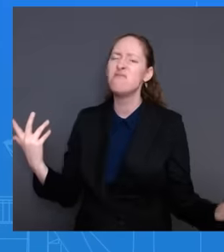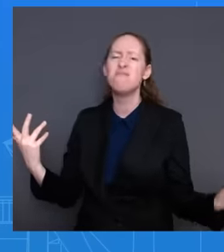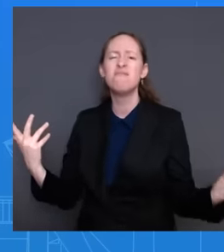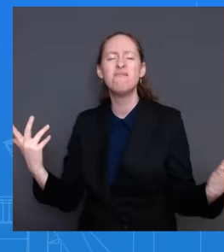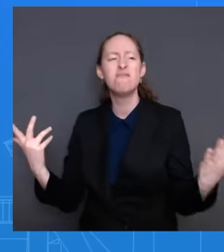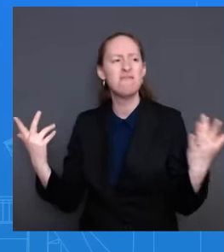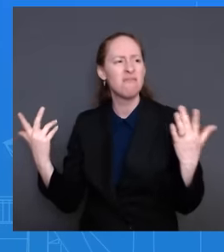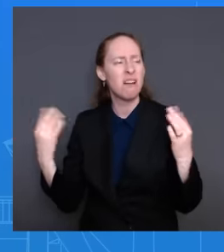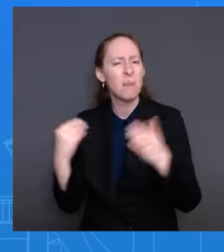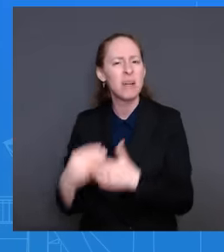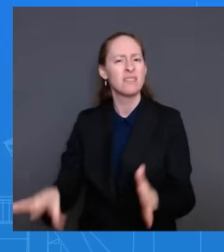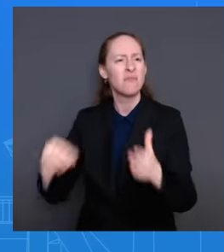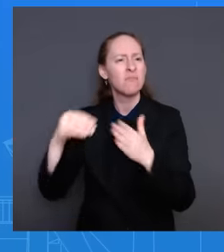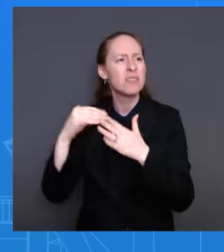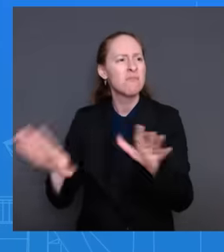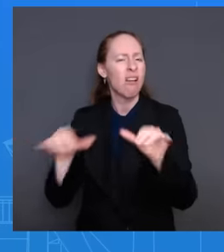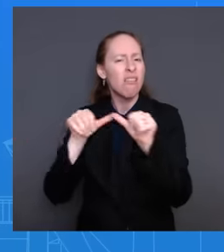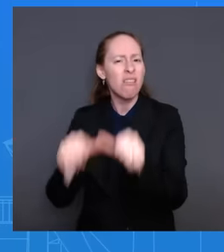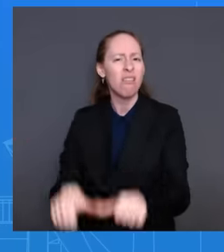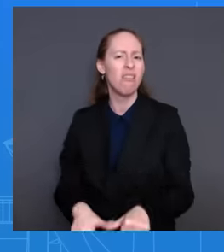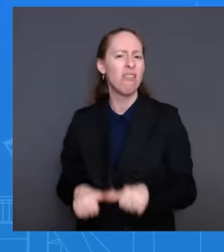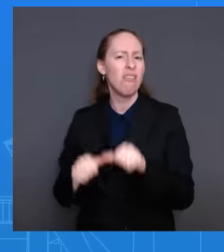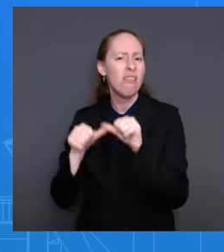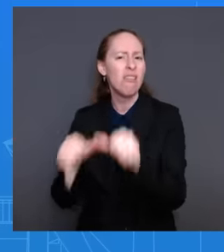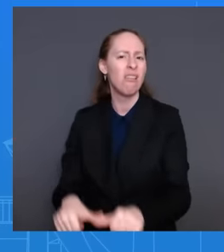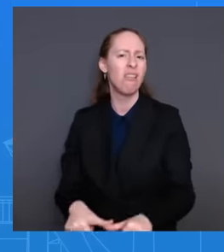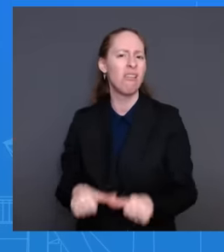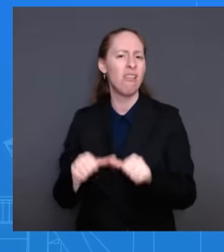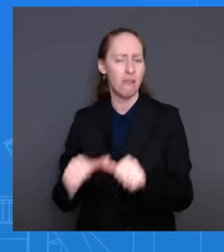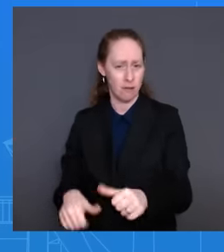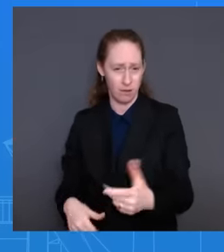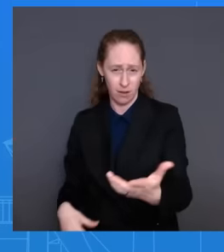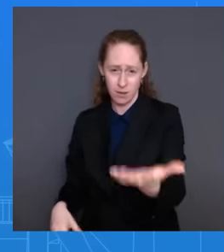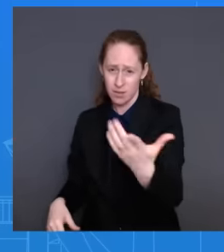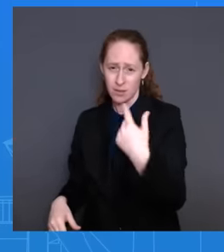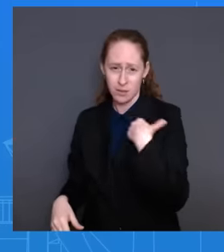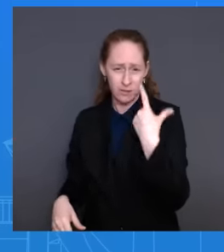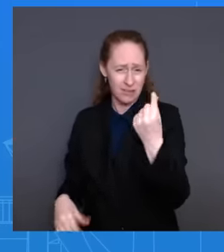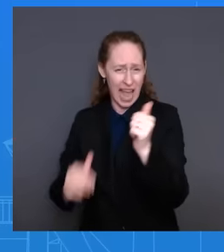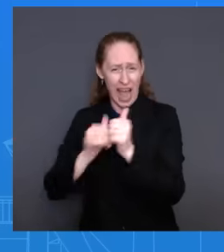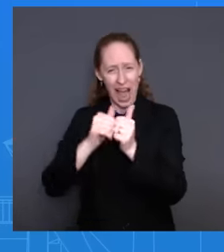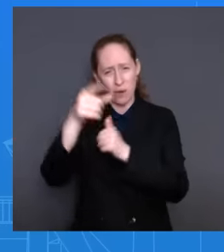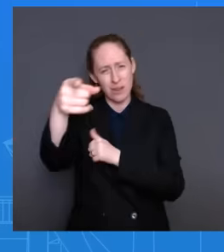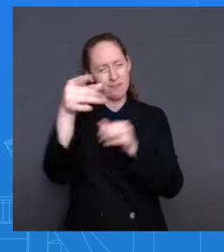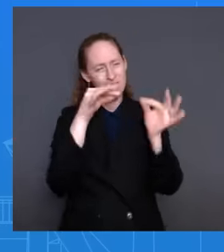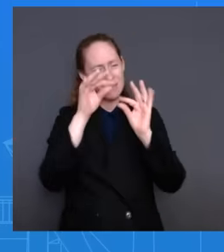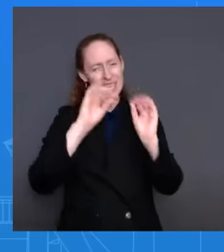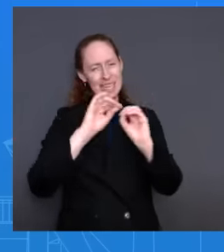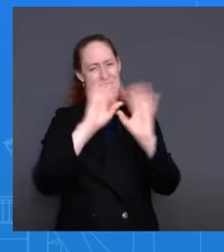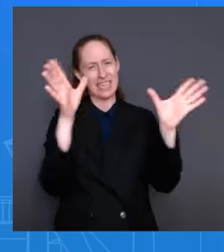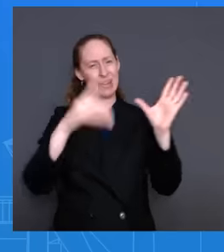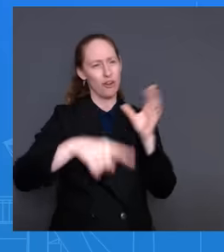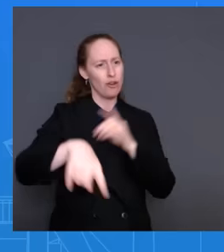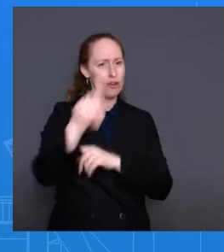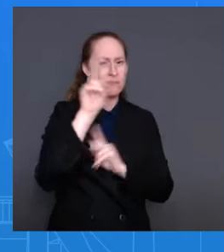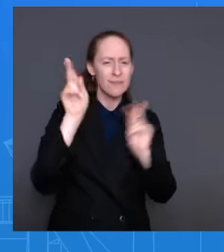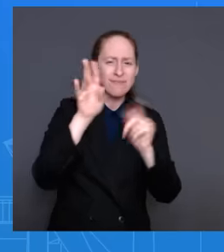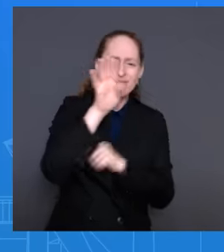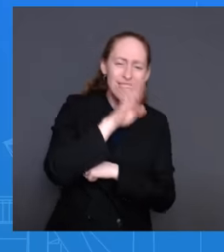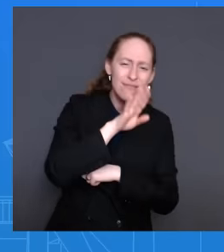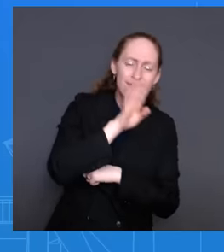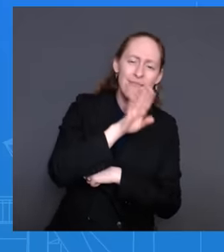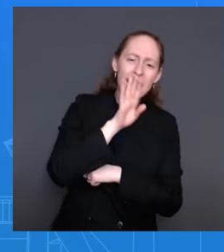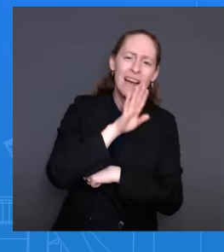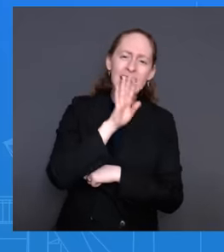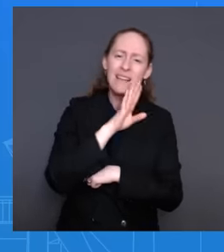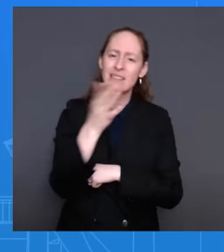so I'm wondering, as you focus on the messaging, have you learned lessons from that, where you discussed it as transitory and now,